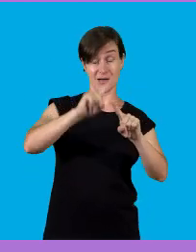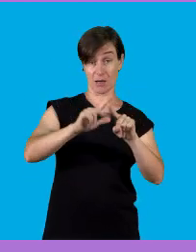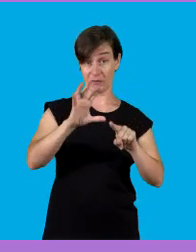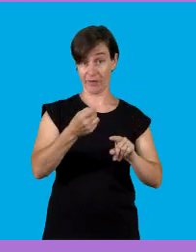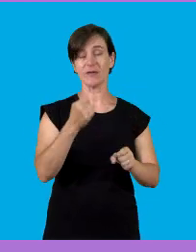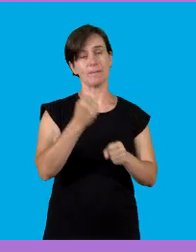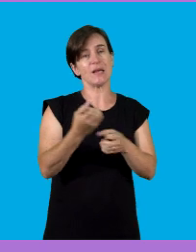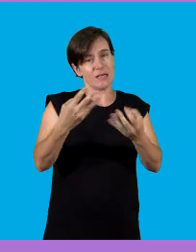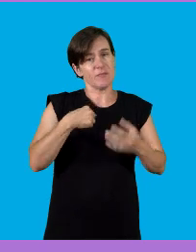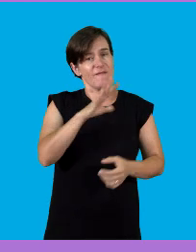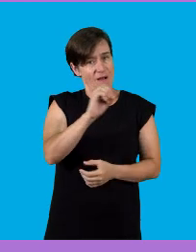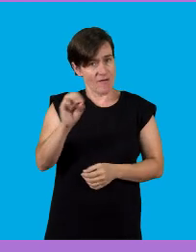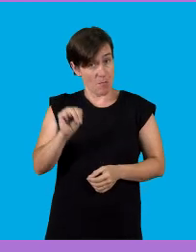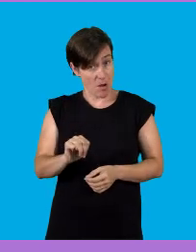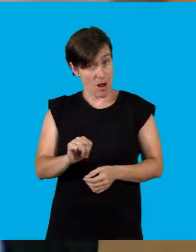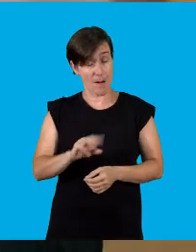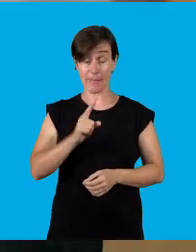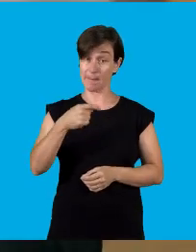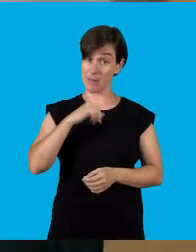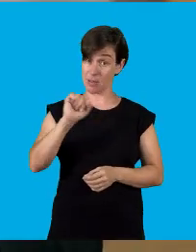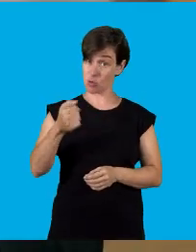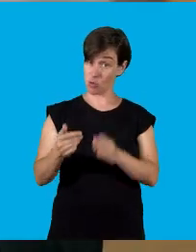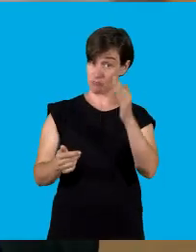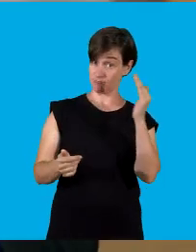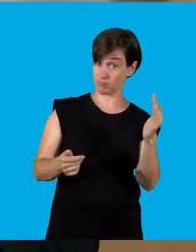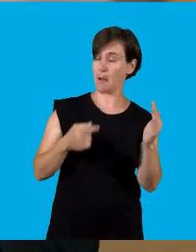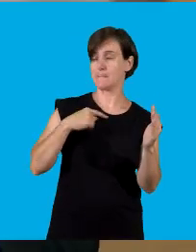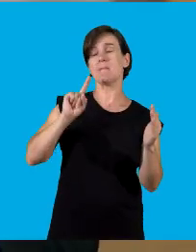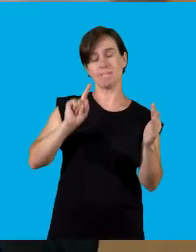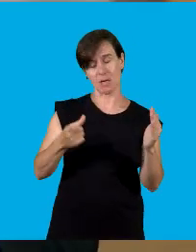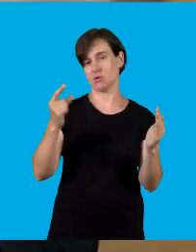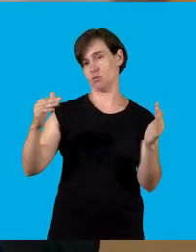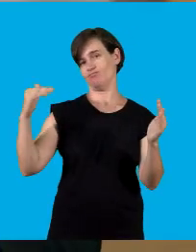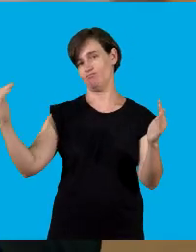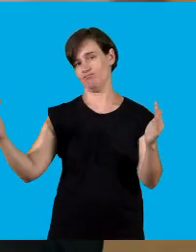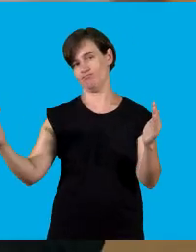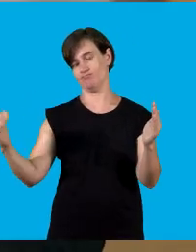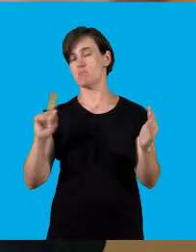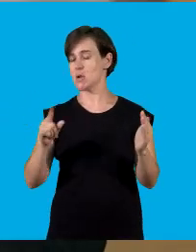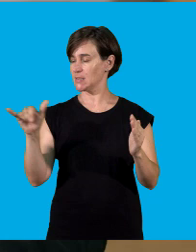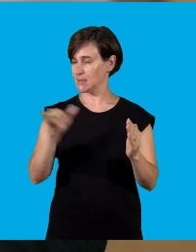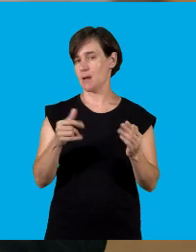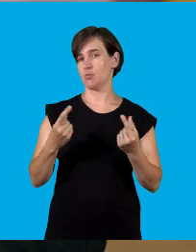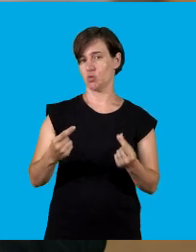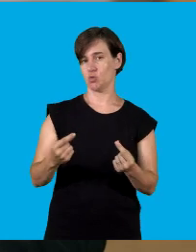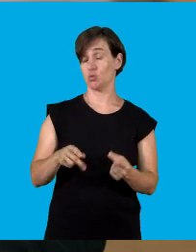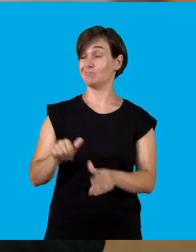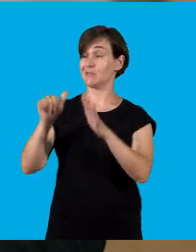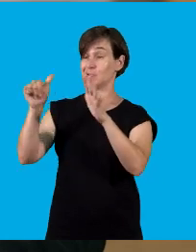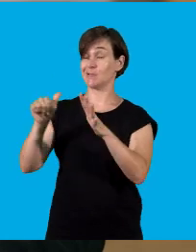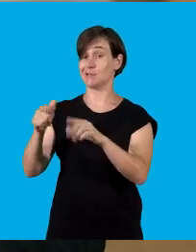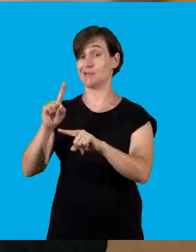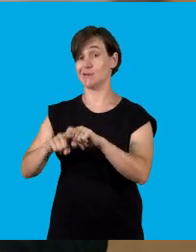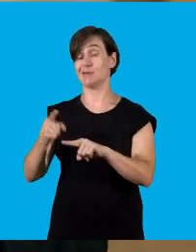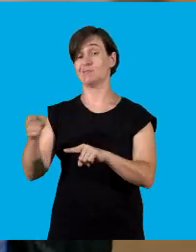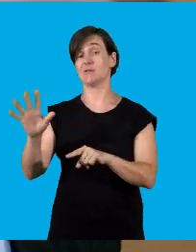multiplying that by 50. What I did here with the miles, I also did with my kilometers. So I took the 16, multiplied